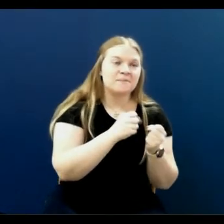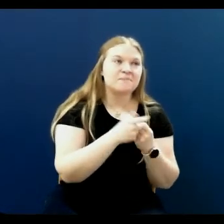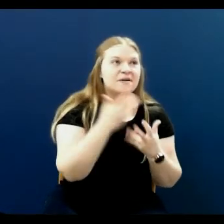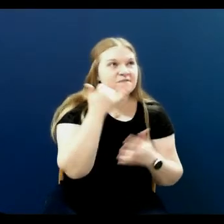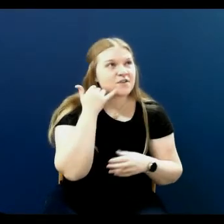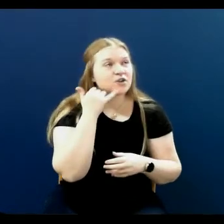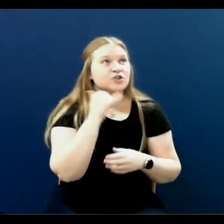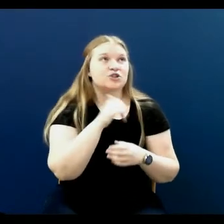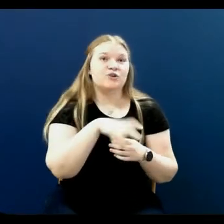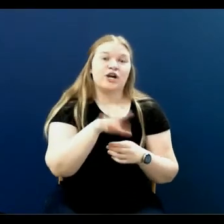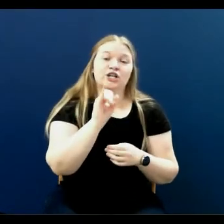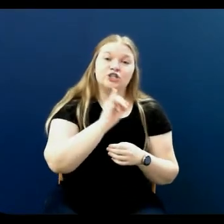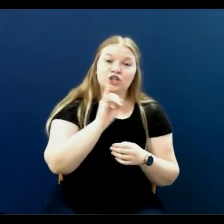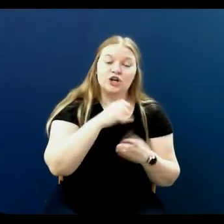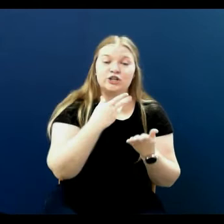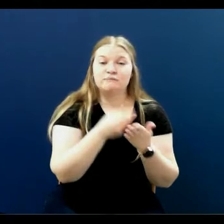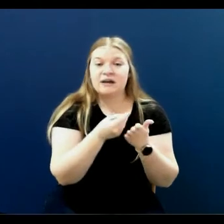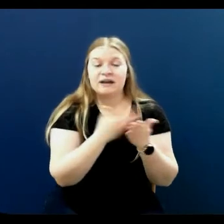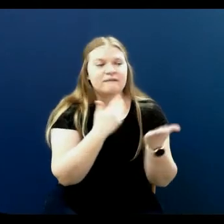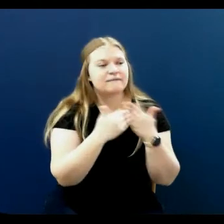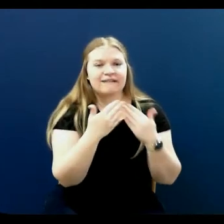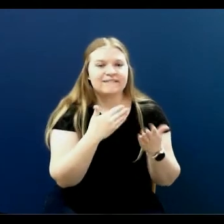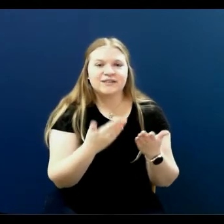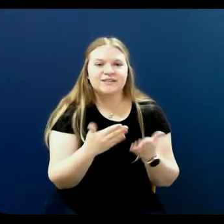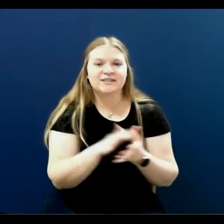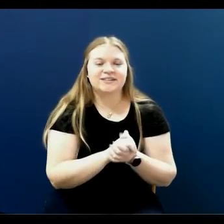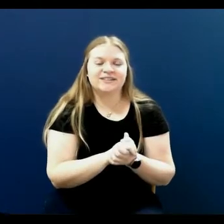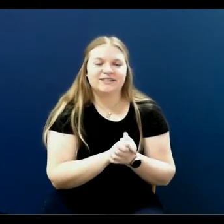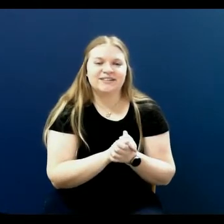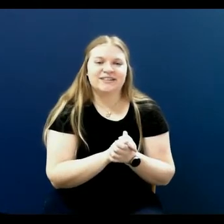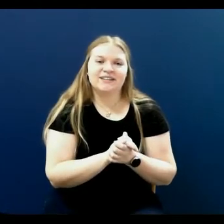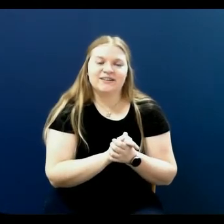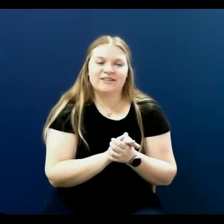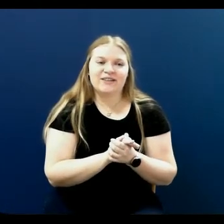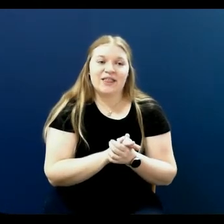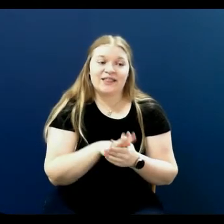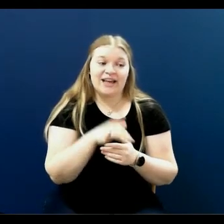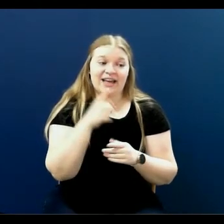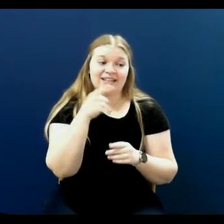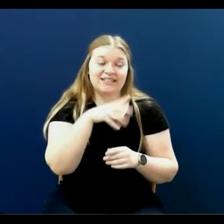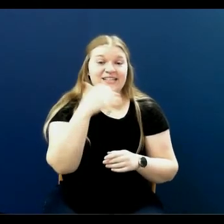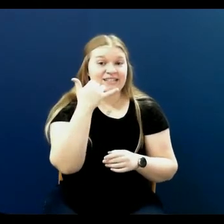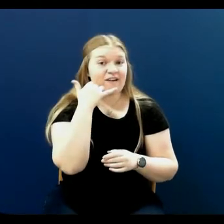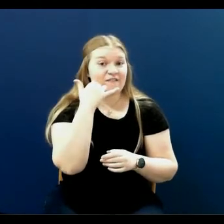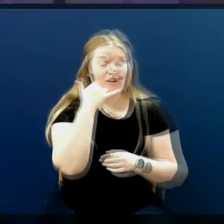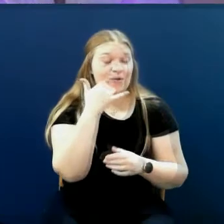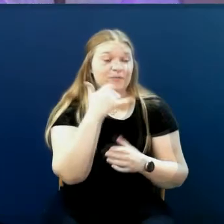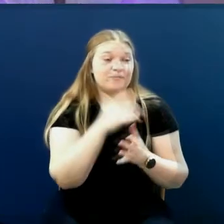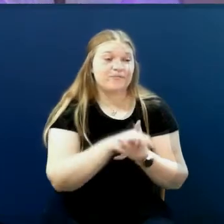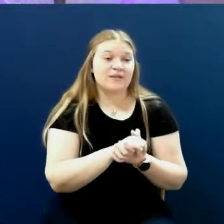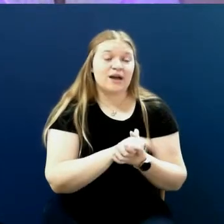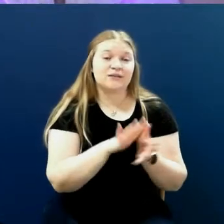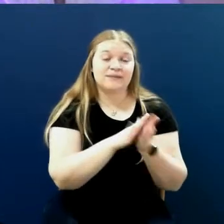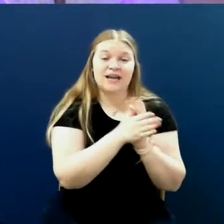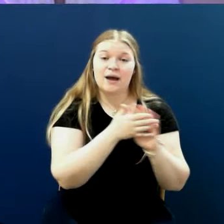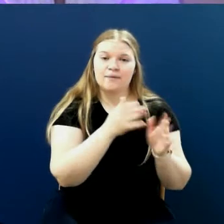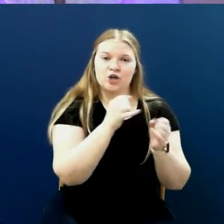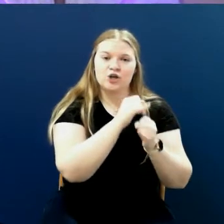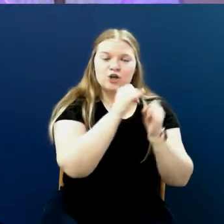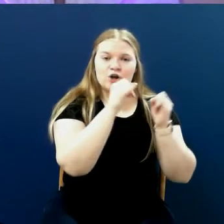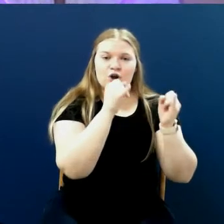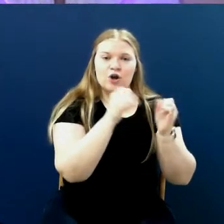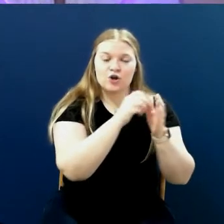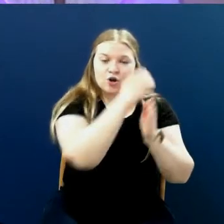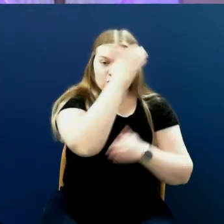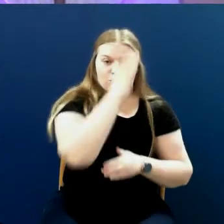get the insurance money for your phone or whatever it might be. Then that cell phone has become your God because you're doing everything